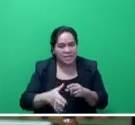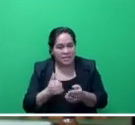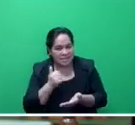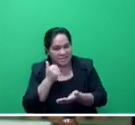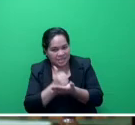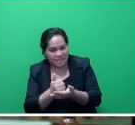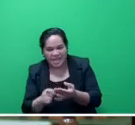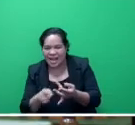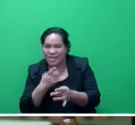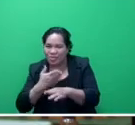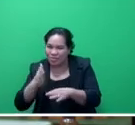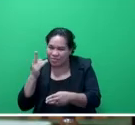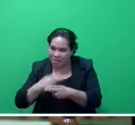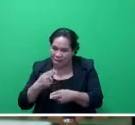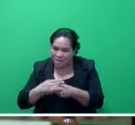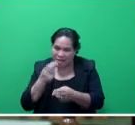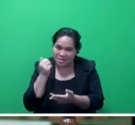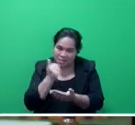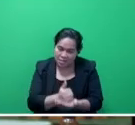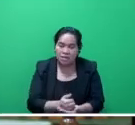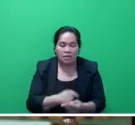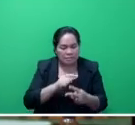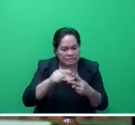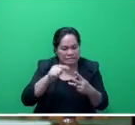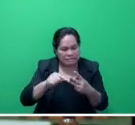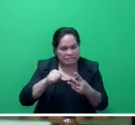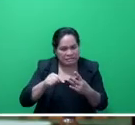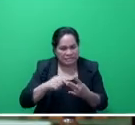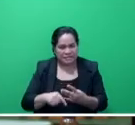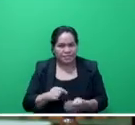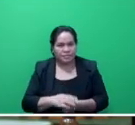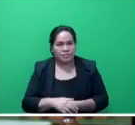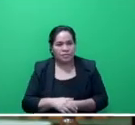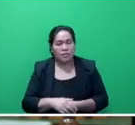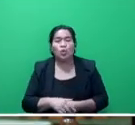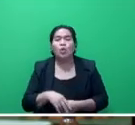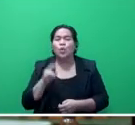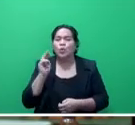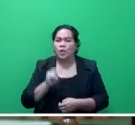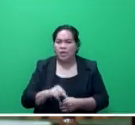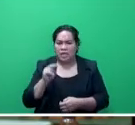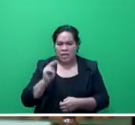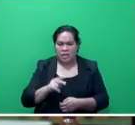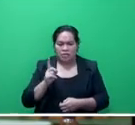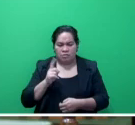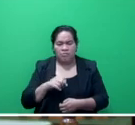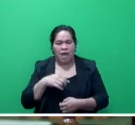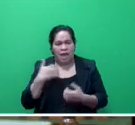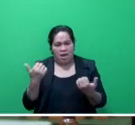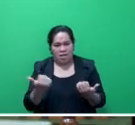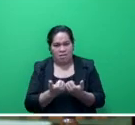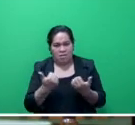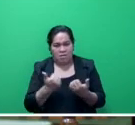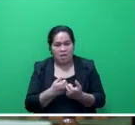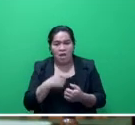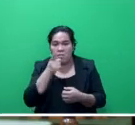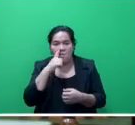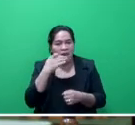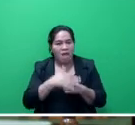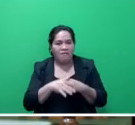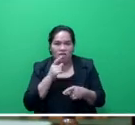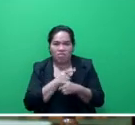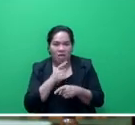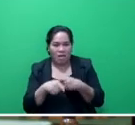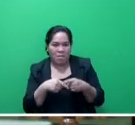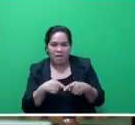farmer assistance. Mr. Speaker, sir, we, however, do need to take a long-term view of the sugar industry. No one really talks about this,